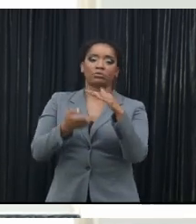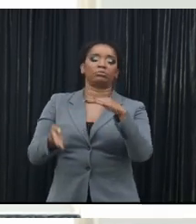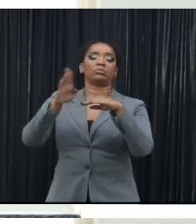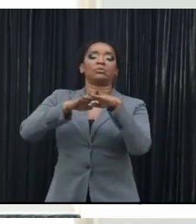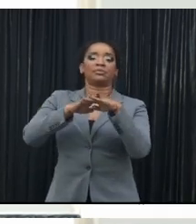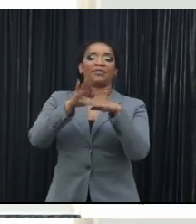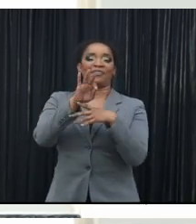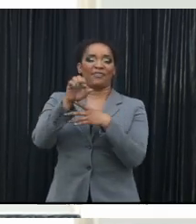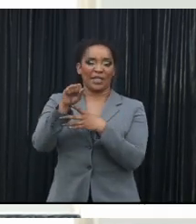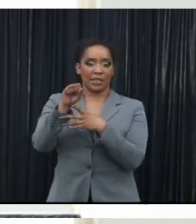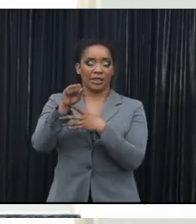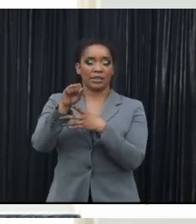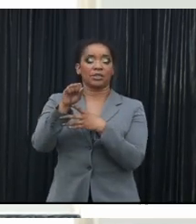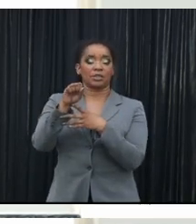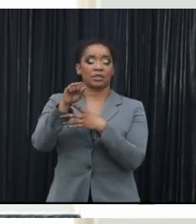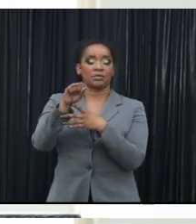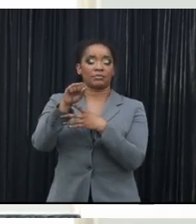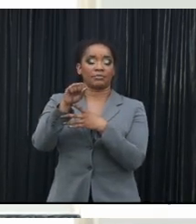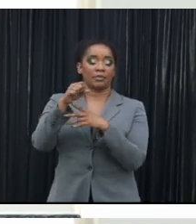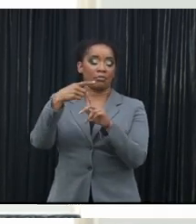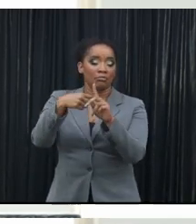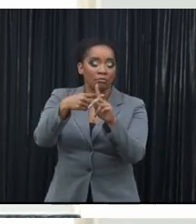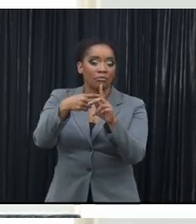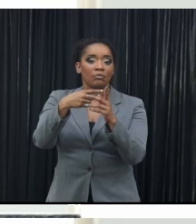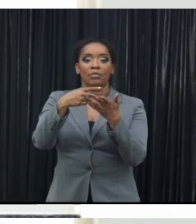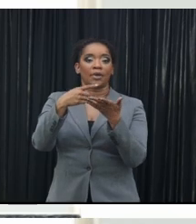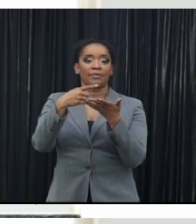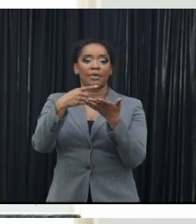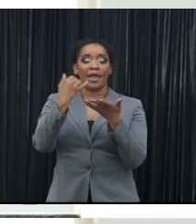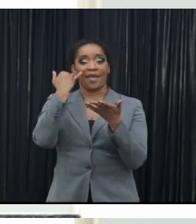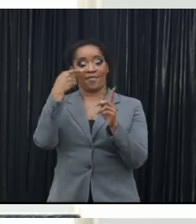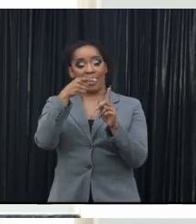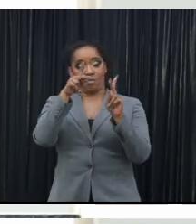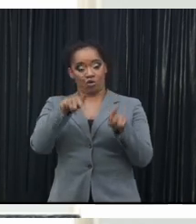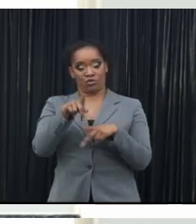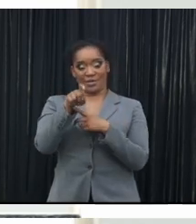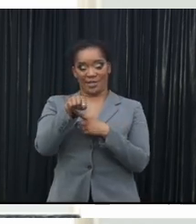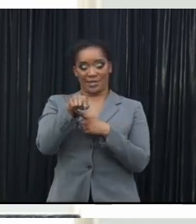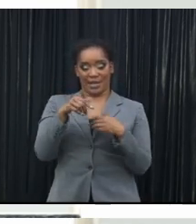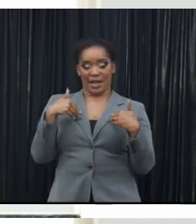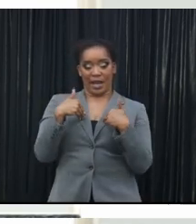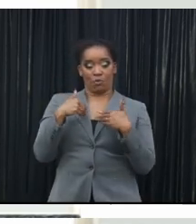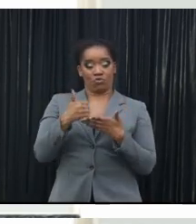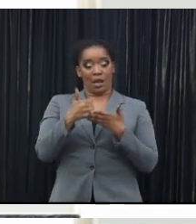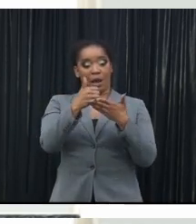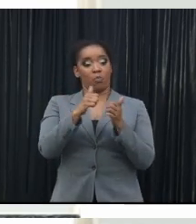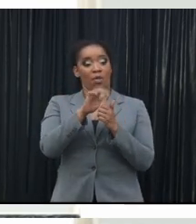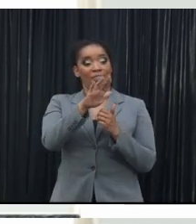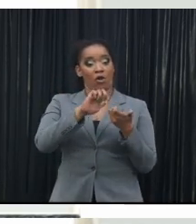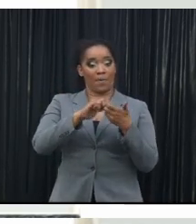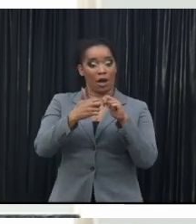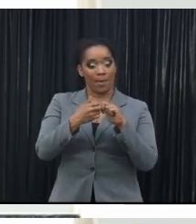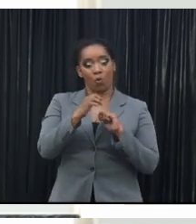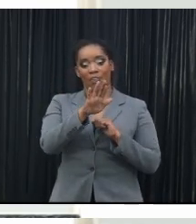pet rents. The animal is not a pet. If that individual meets that definition, that impairment, that definition of